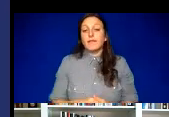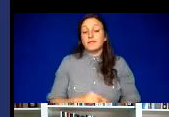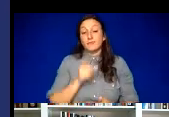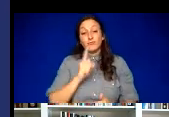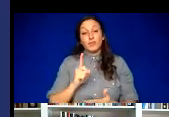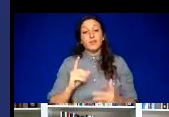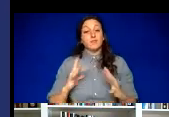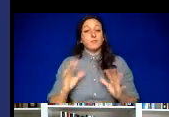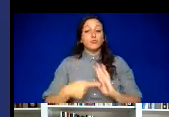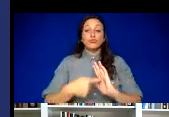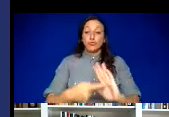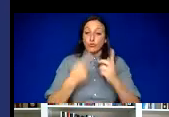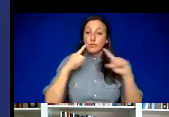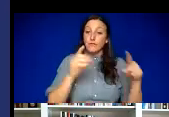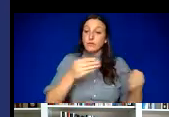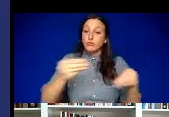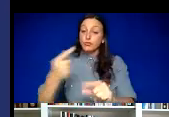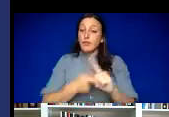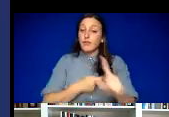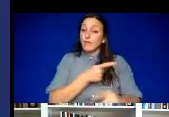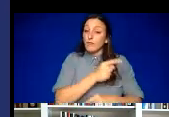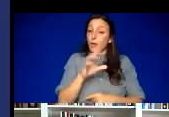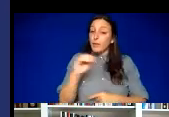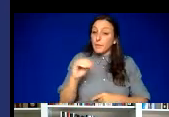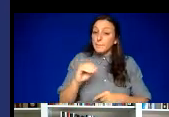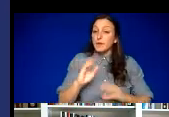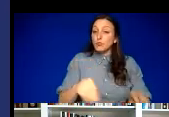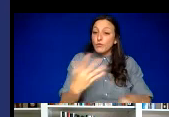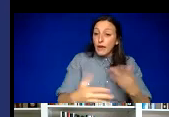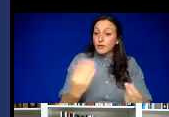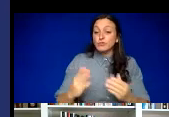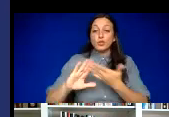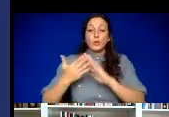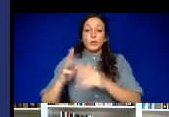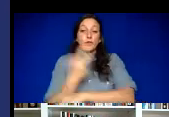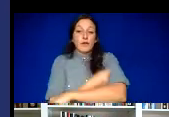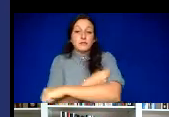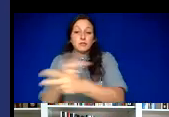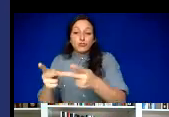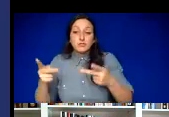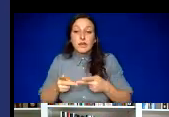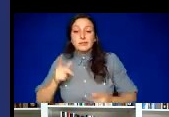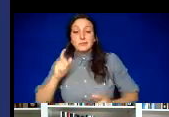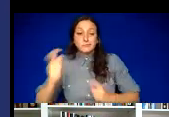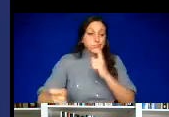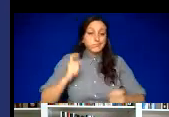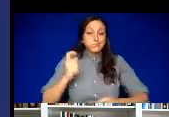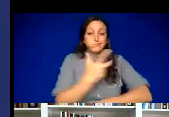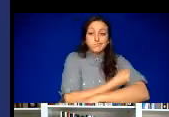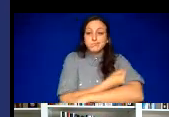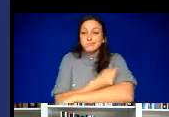showing that the efficiency both from our providers and our community vaccination sites on getting vaccinations to